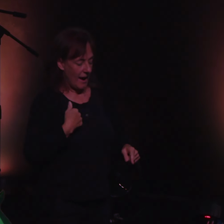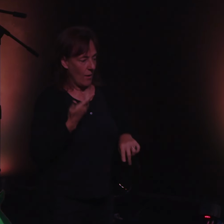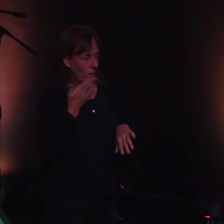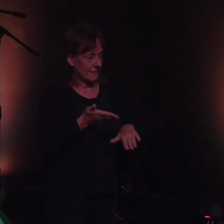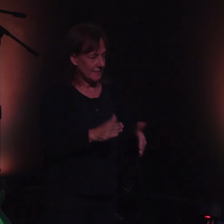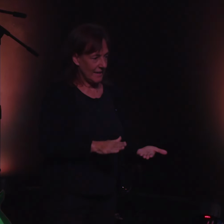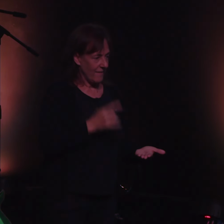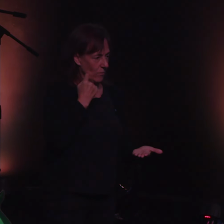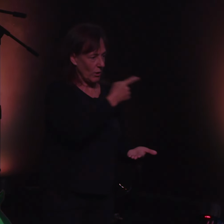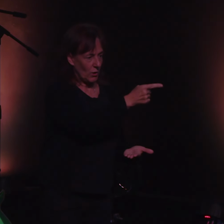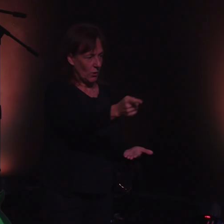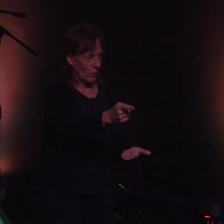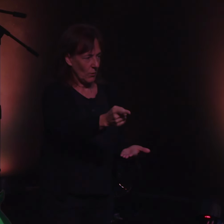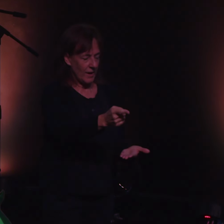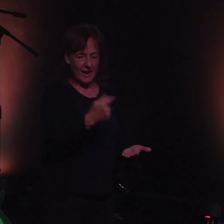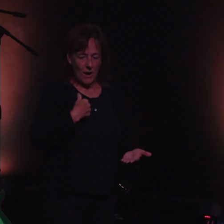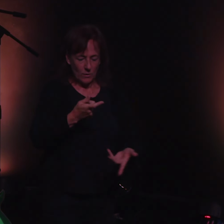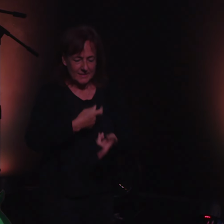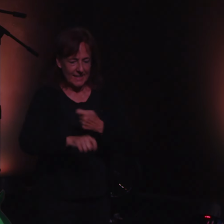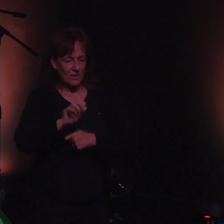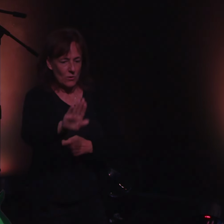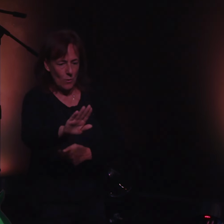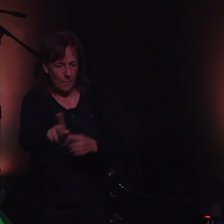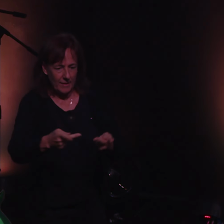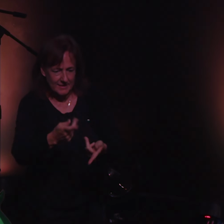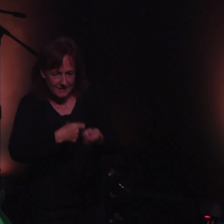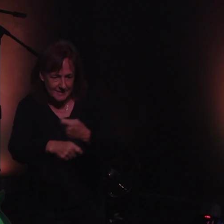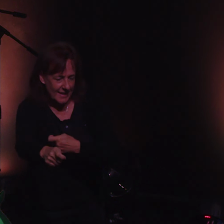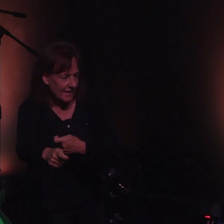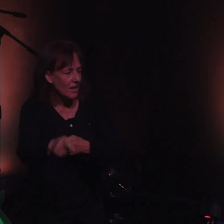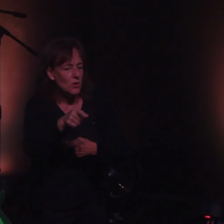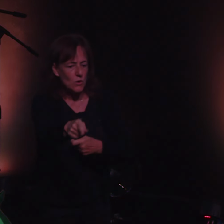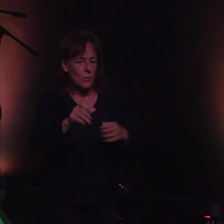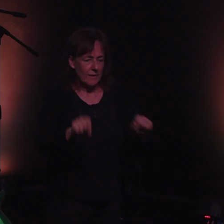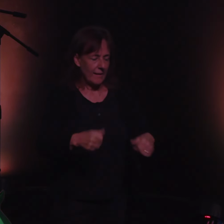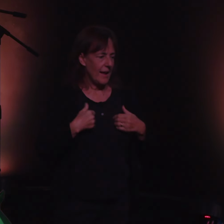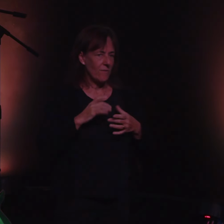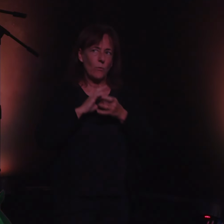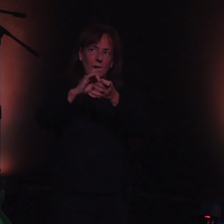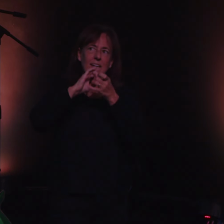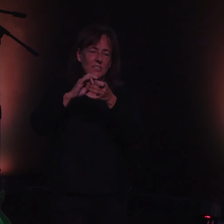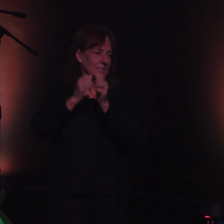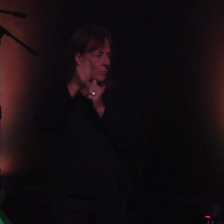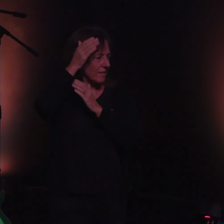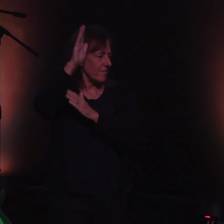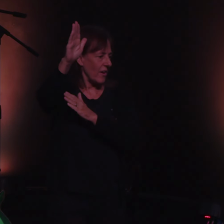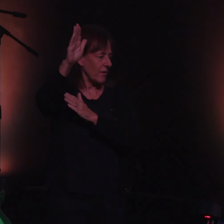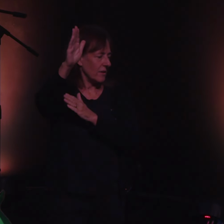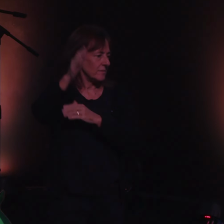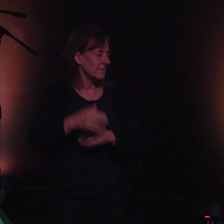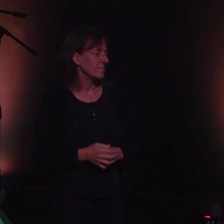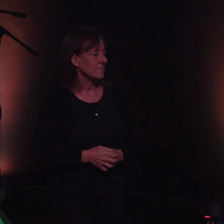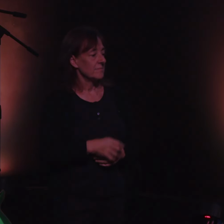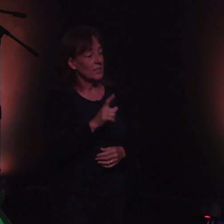you, and I'm going to put you in my place so that you can once again have a relationship with the Father. Now, it really should